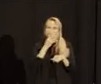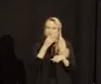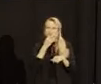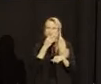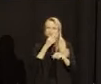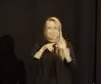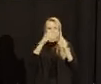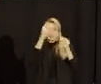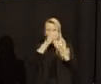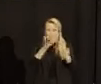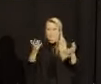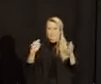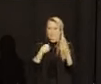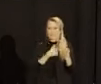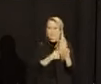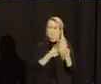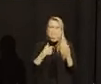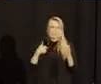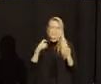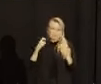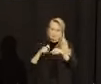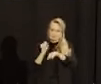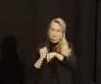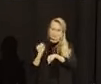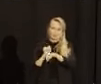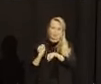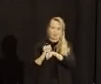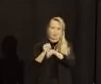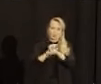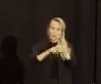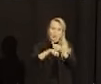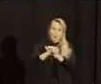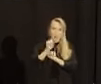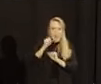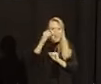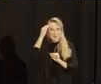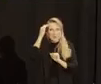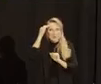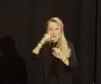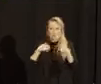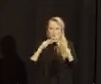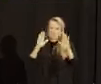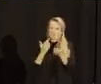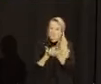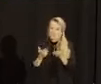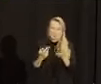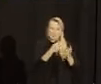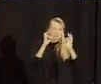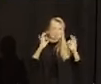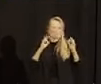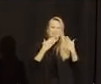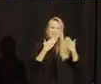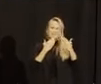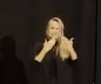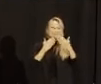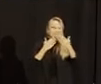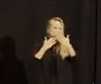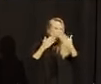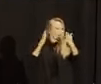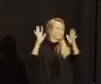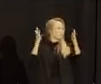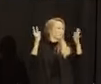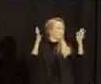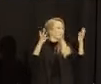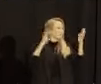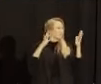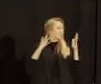to do. And we're going to do it together. But we've got some great resources up here. So thank you all again. And again, there's going to be